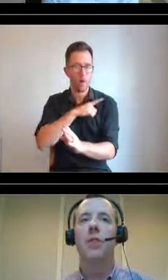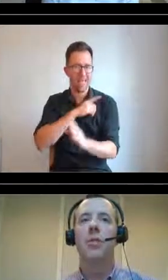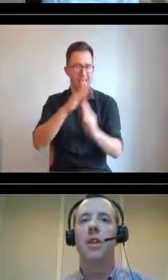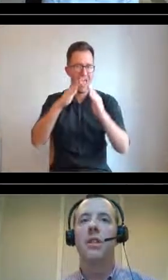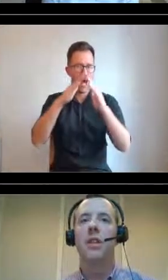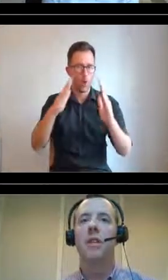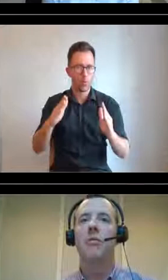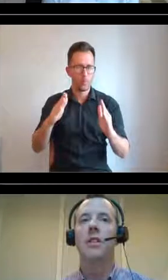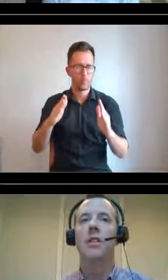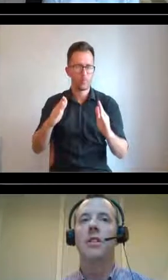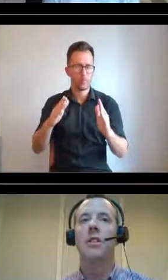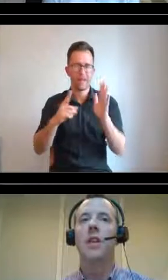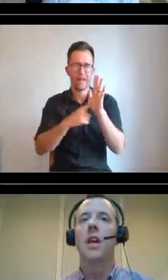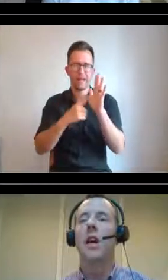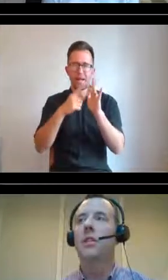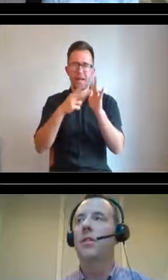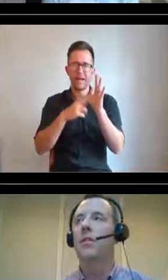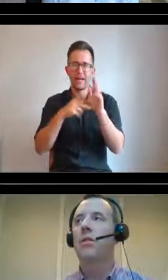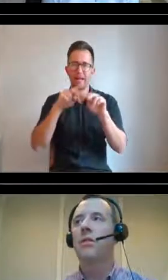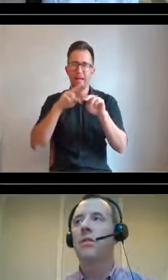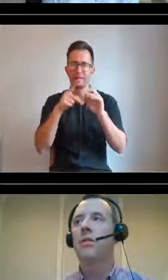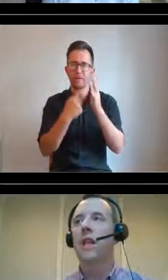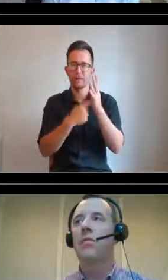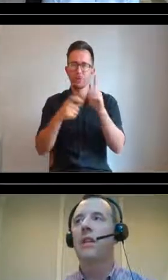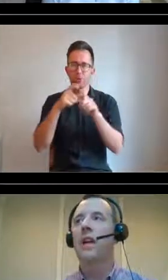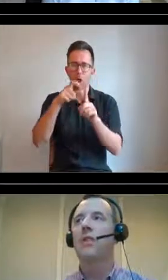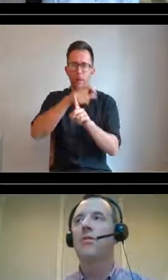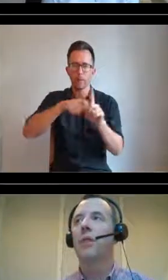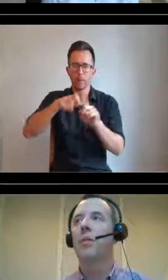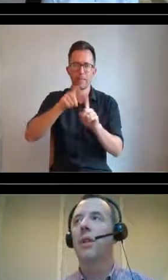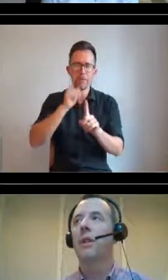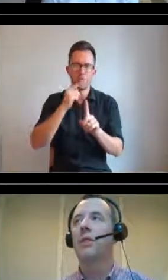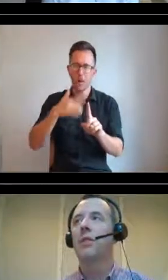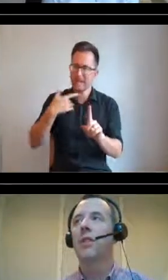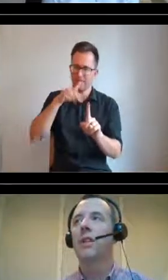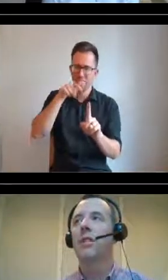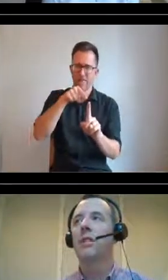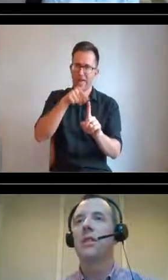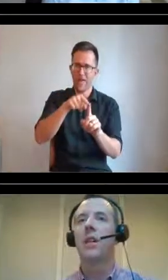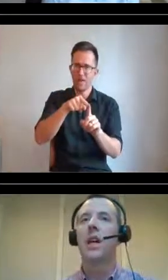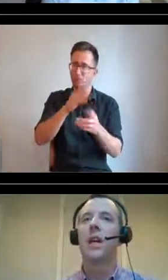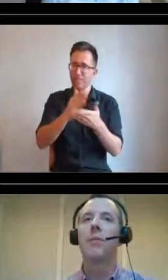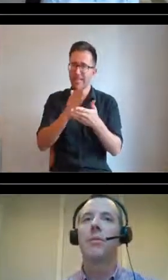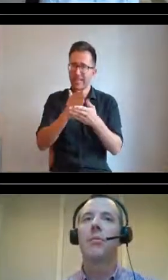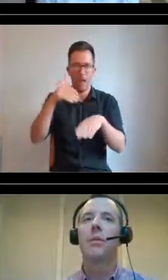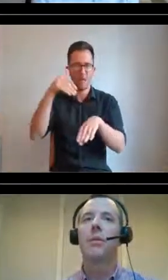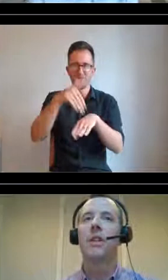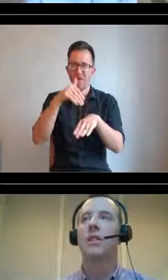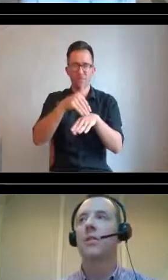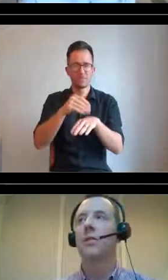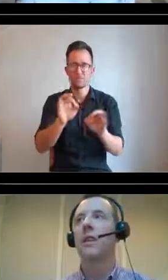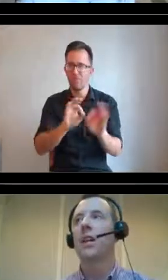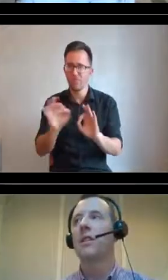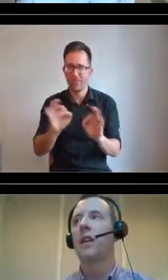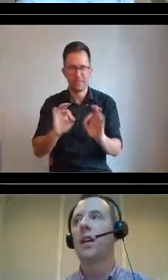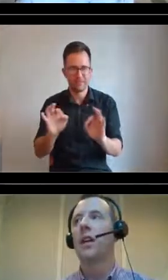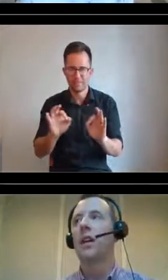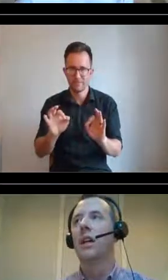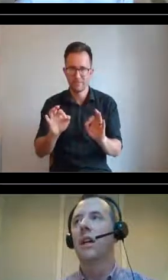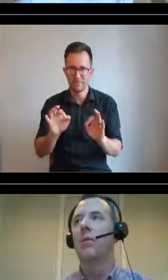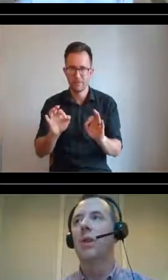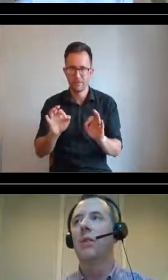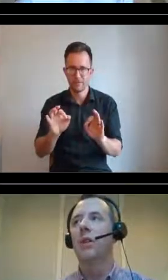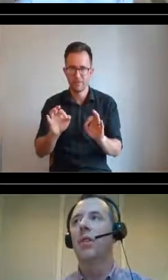Linford community residents, I don't think they'll see any effect from the loss of this this false